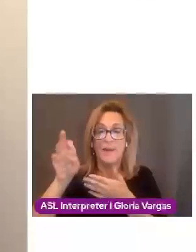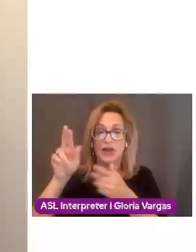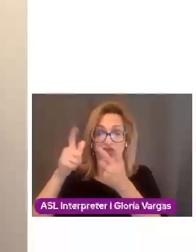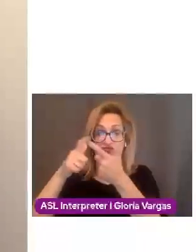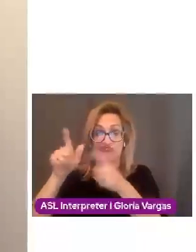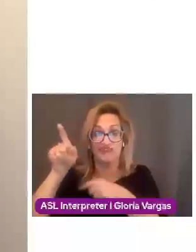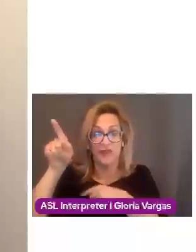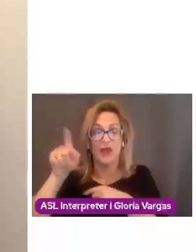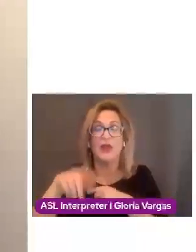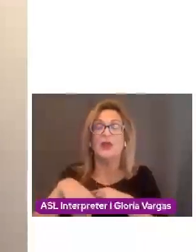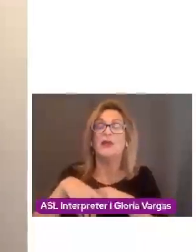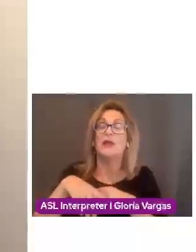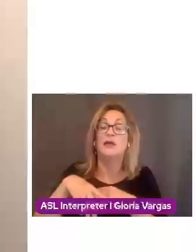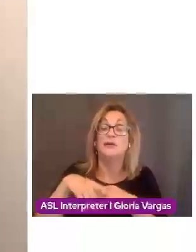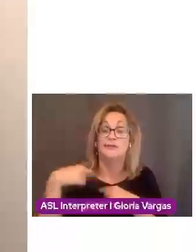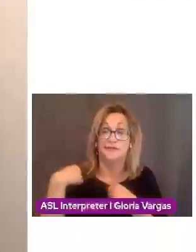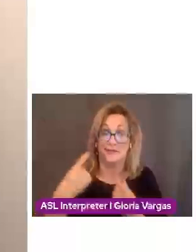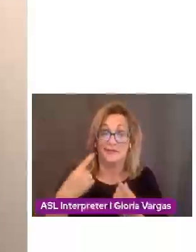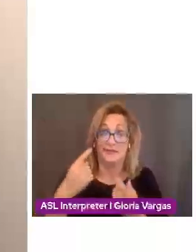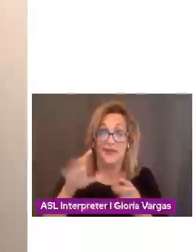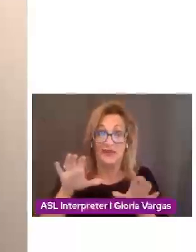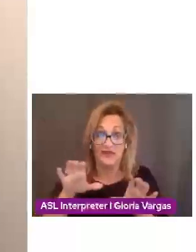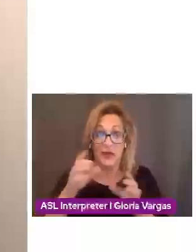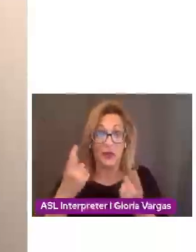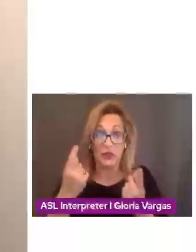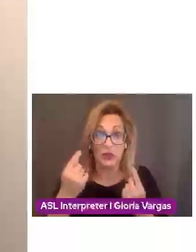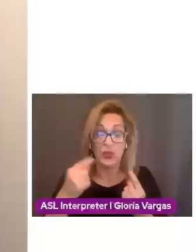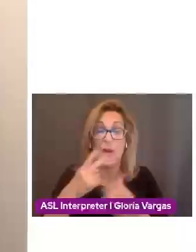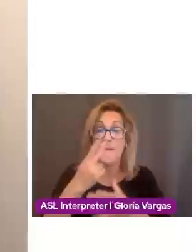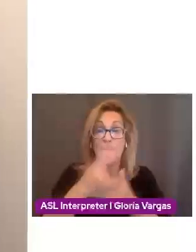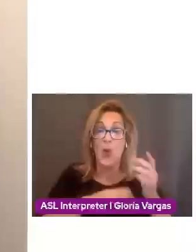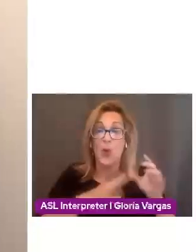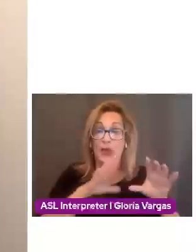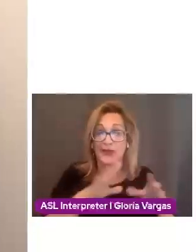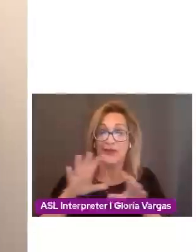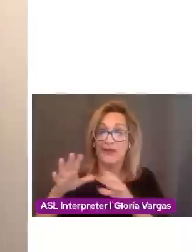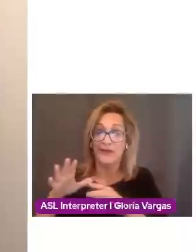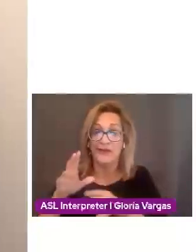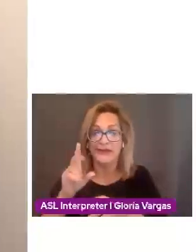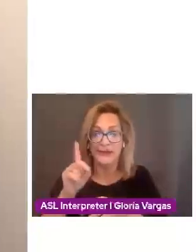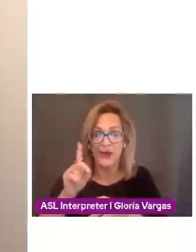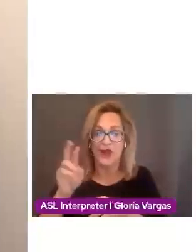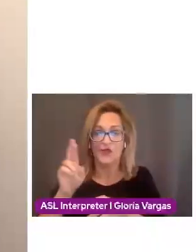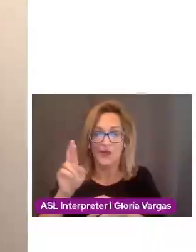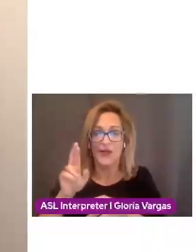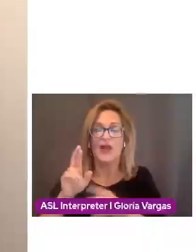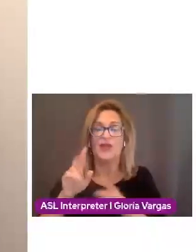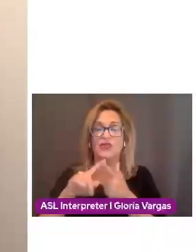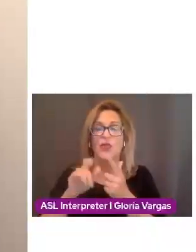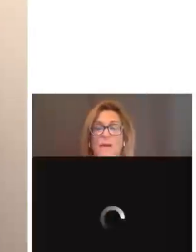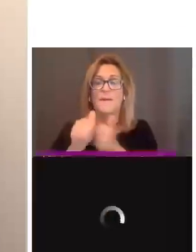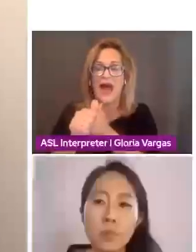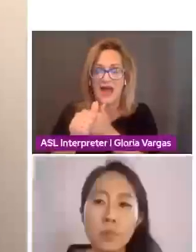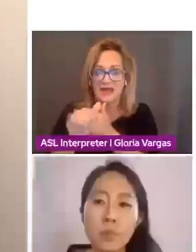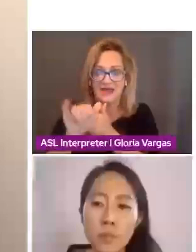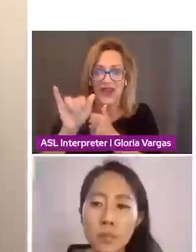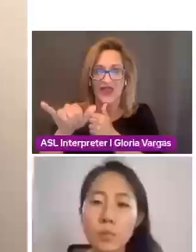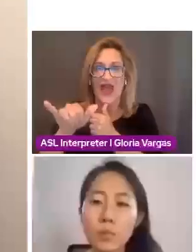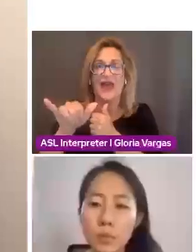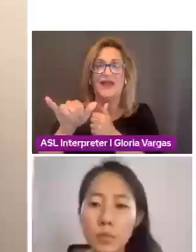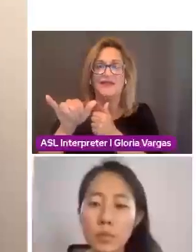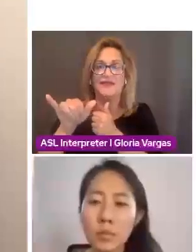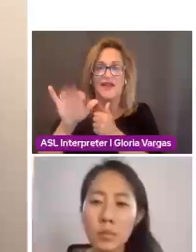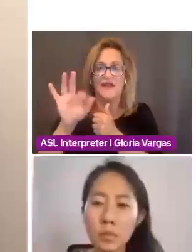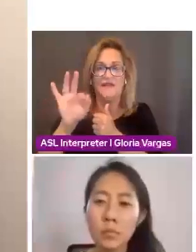have pursued what is known as the nuclear option in the past to get past the judicial filibuster. So it used to